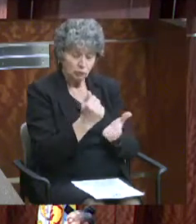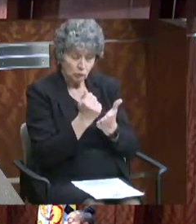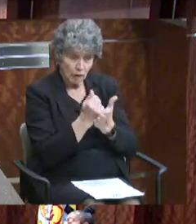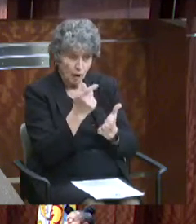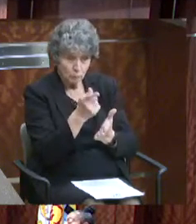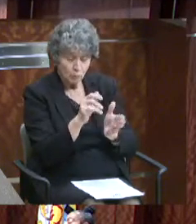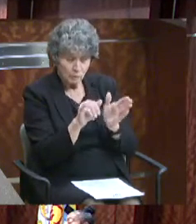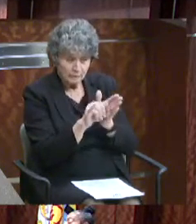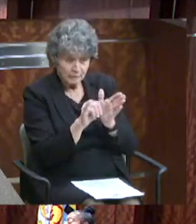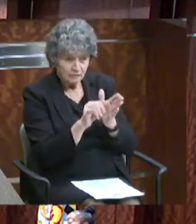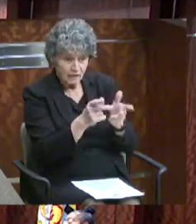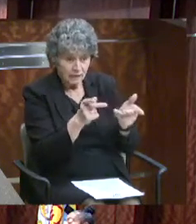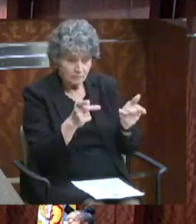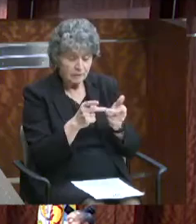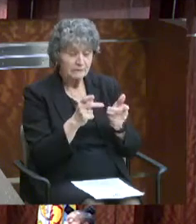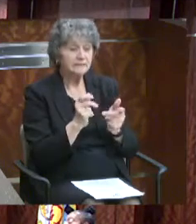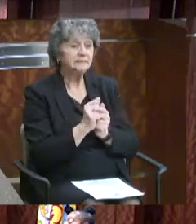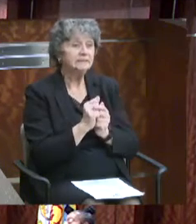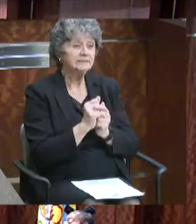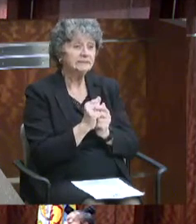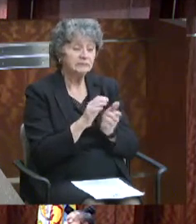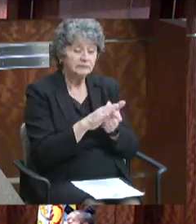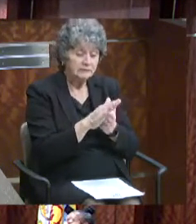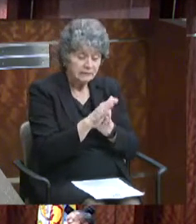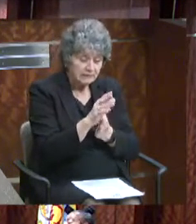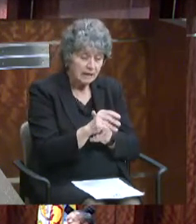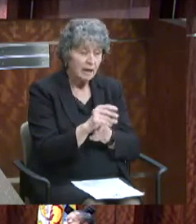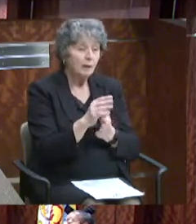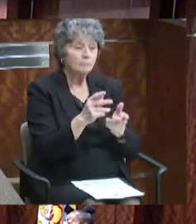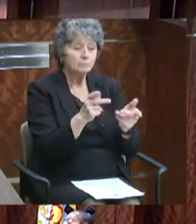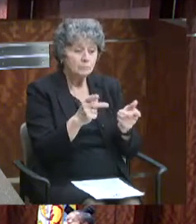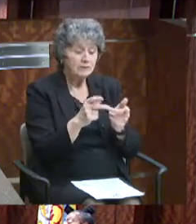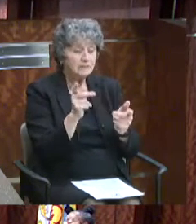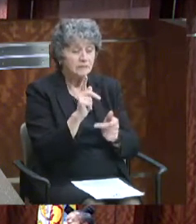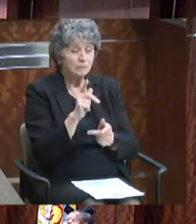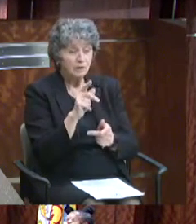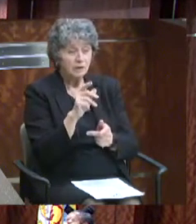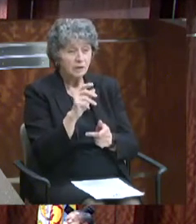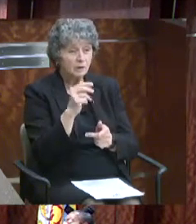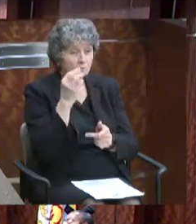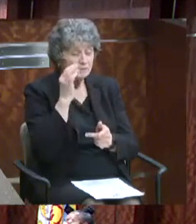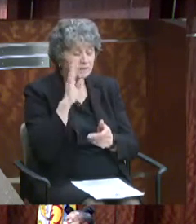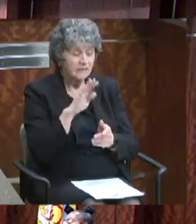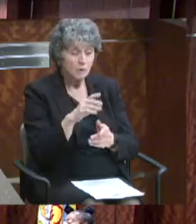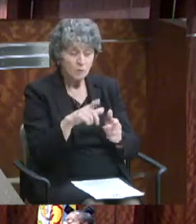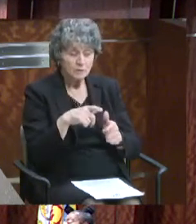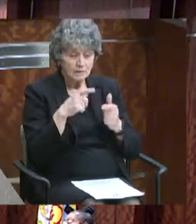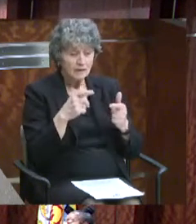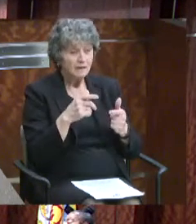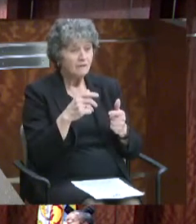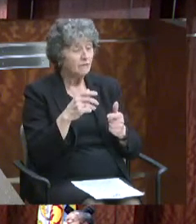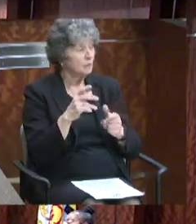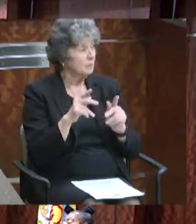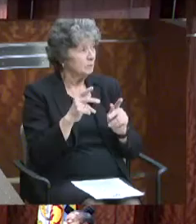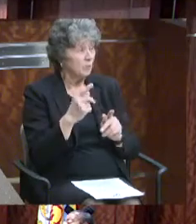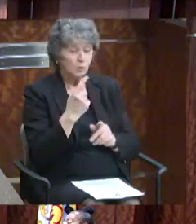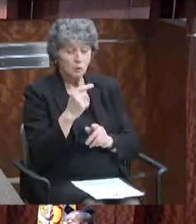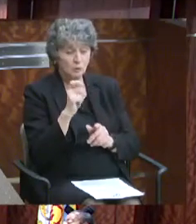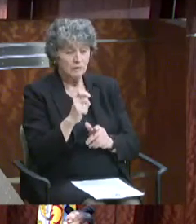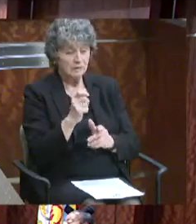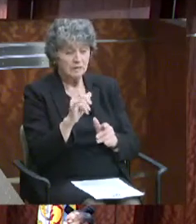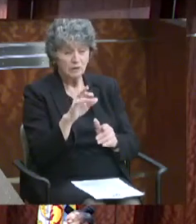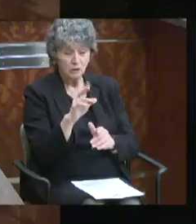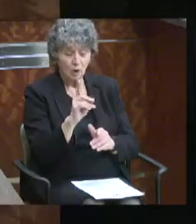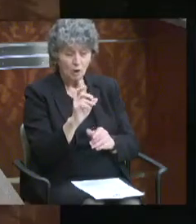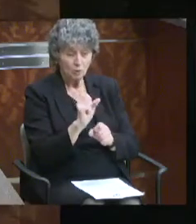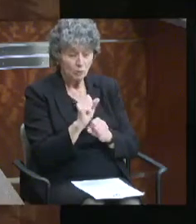identify places where mosquitoes have habitat. And I don't know, if there are people who need yard work done, maybe we could help them